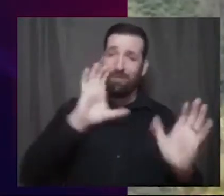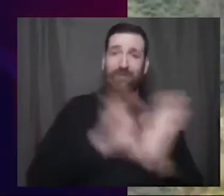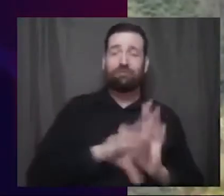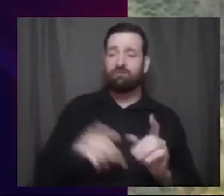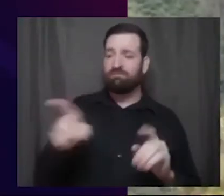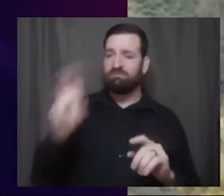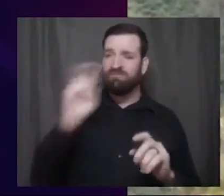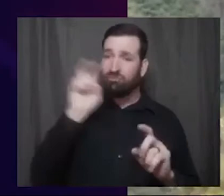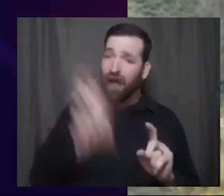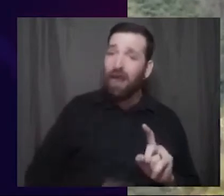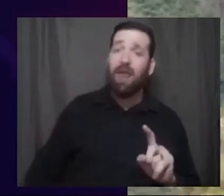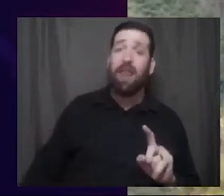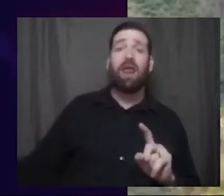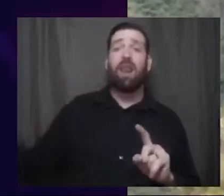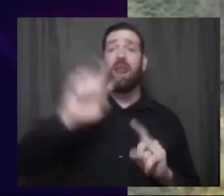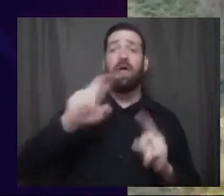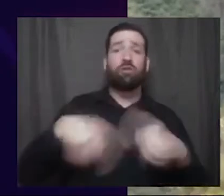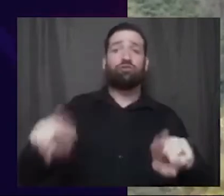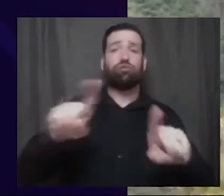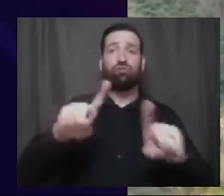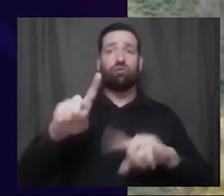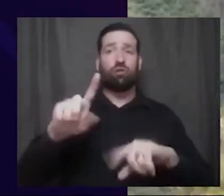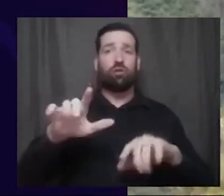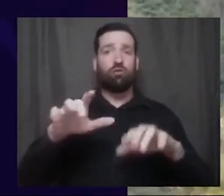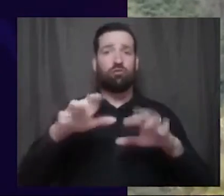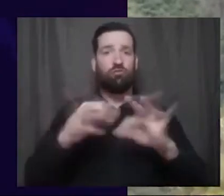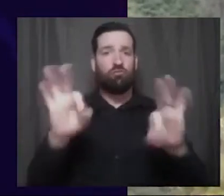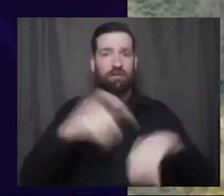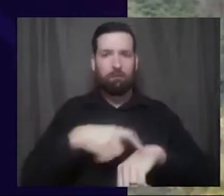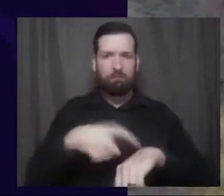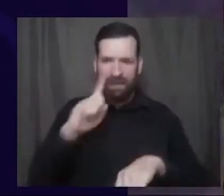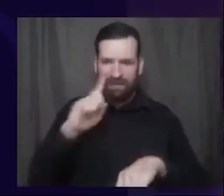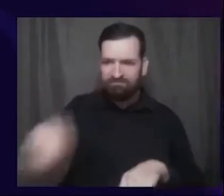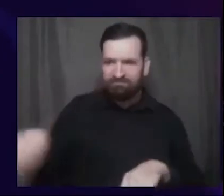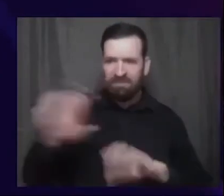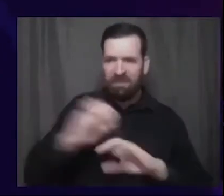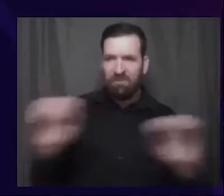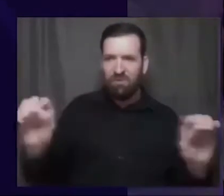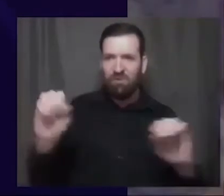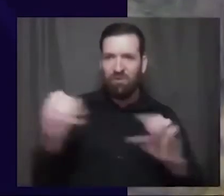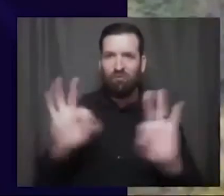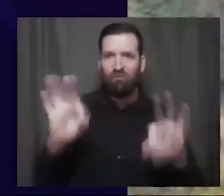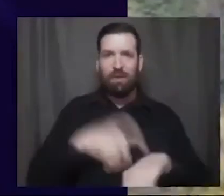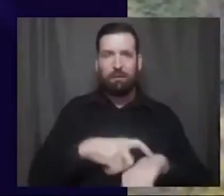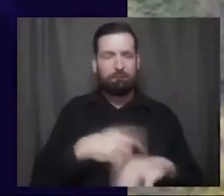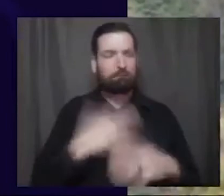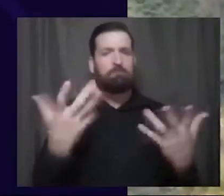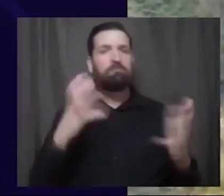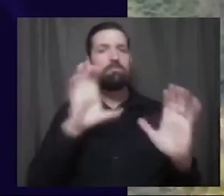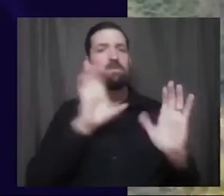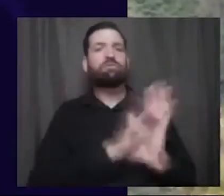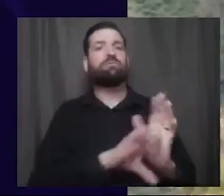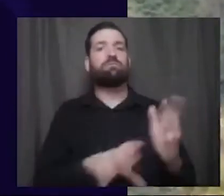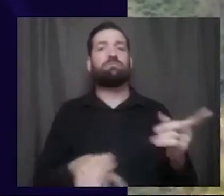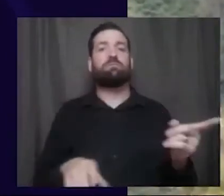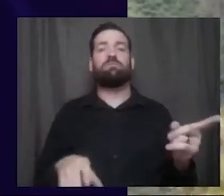during your free time, which is weird because I didn't think doctors had any free time. Where is that picture taken and who are you with? That first one was in Machu